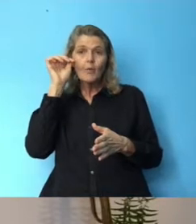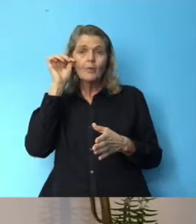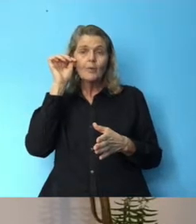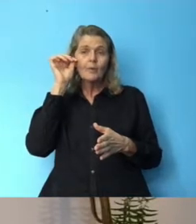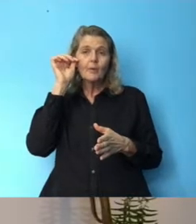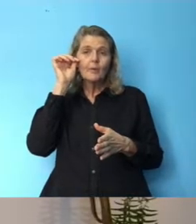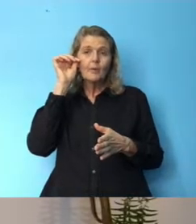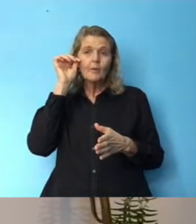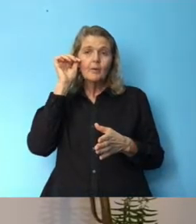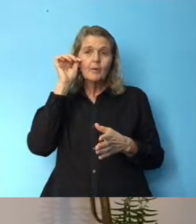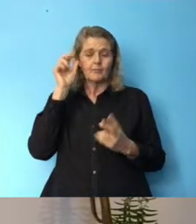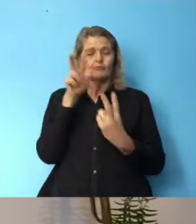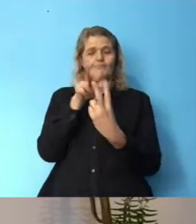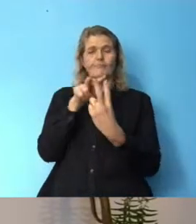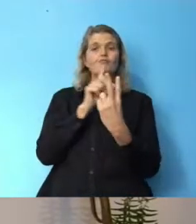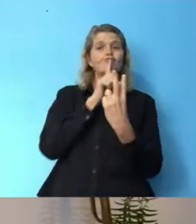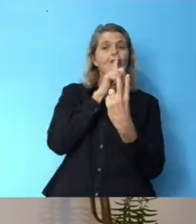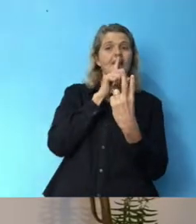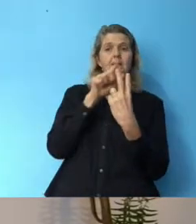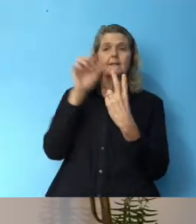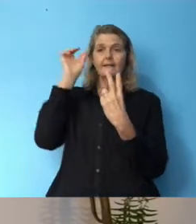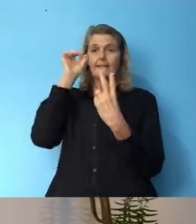because red's stronger than yellow, and we mix that in,